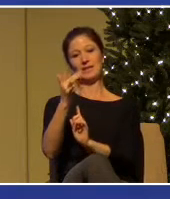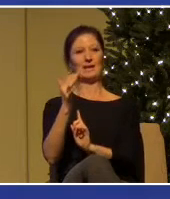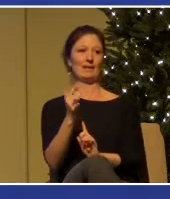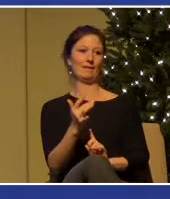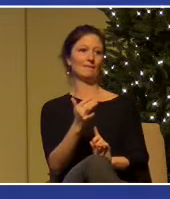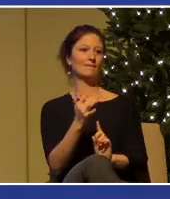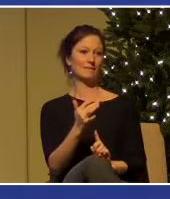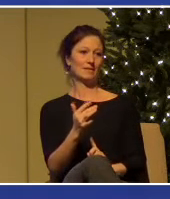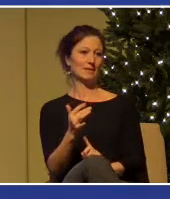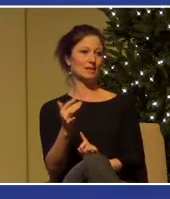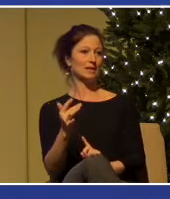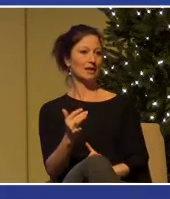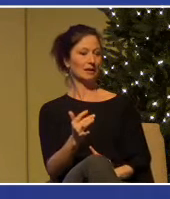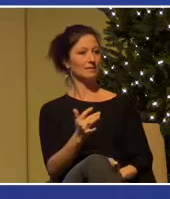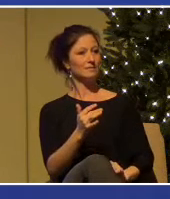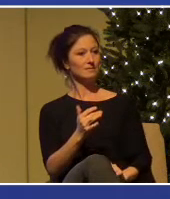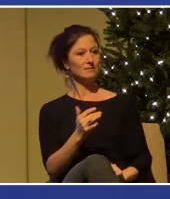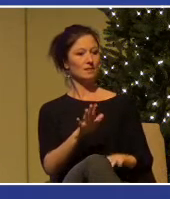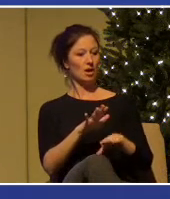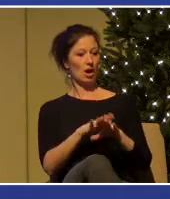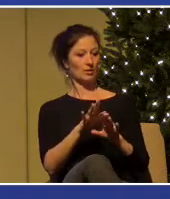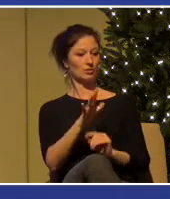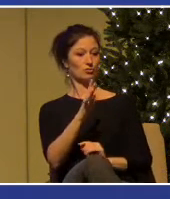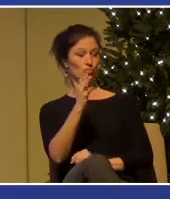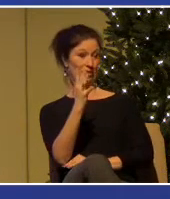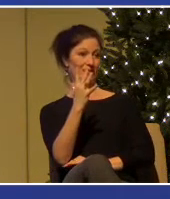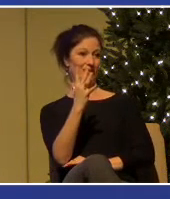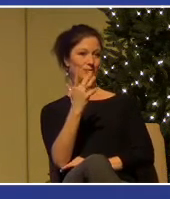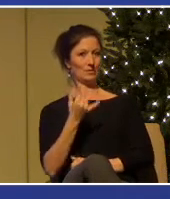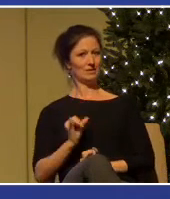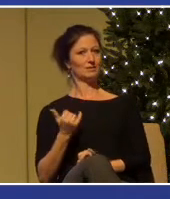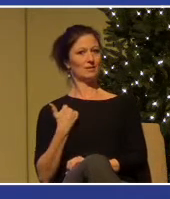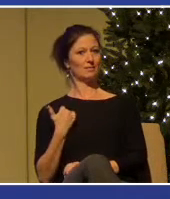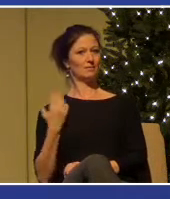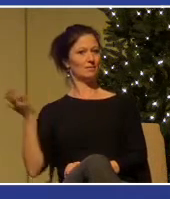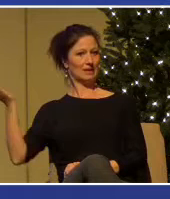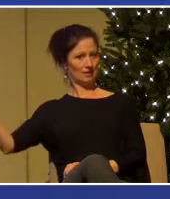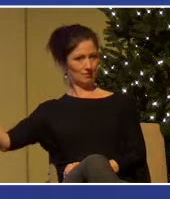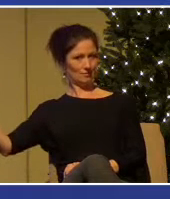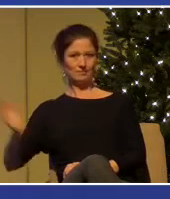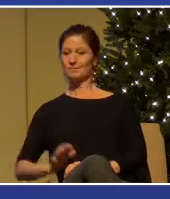the leaves that were on those trees.